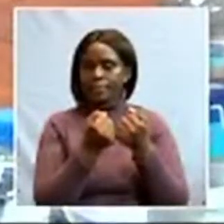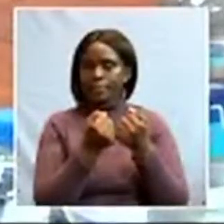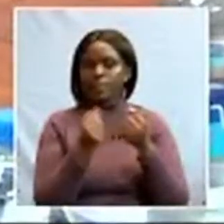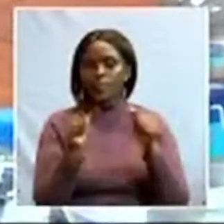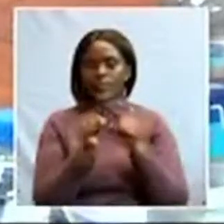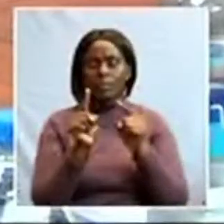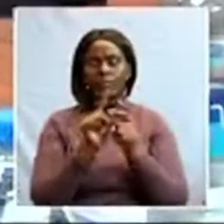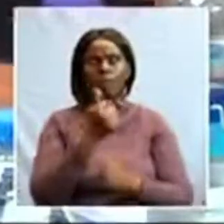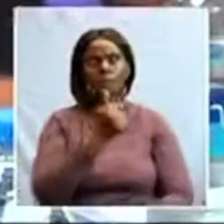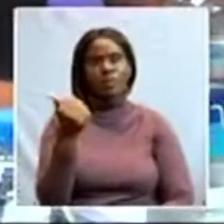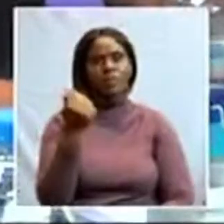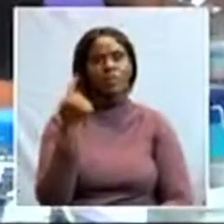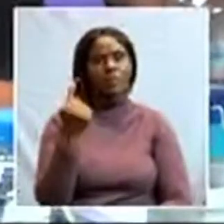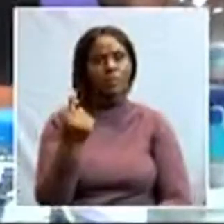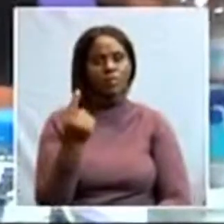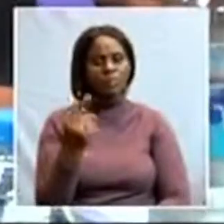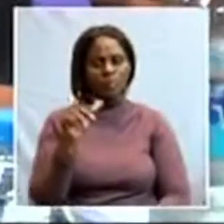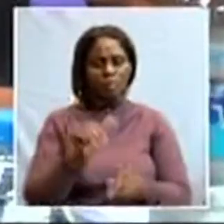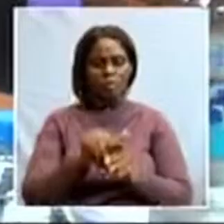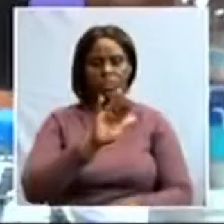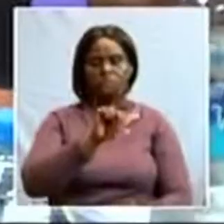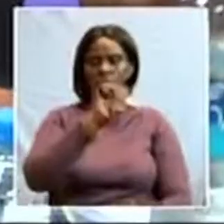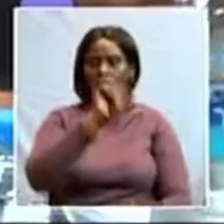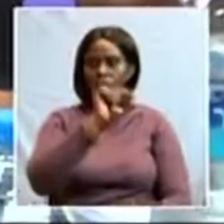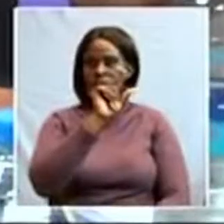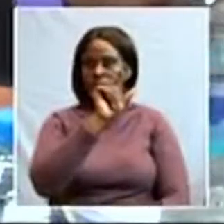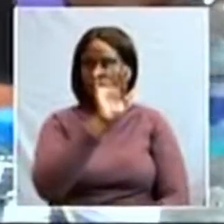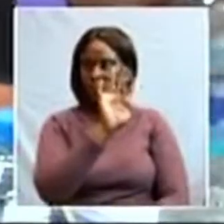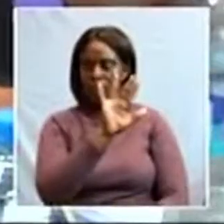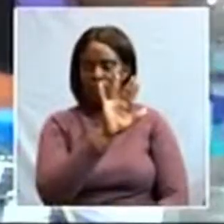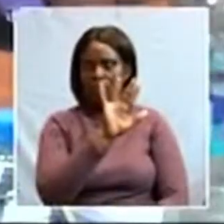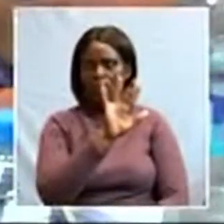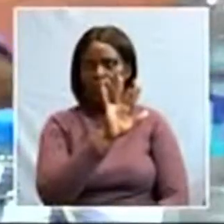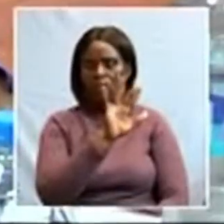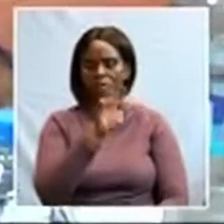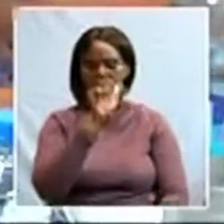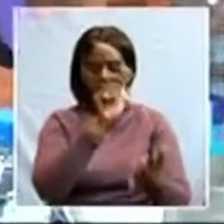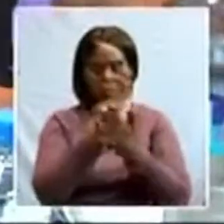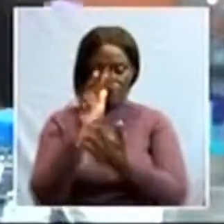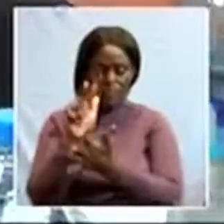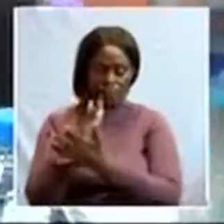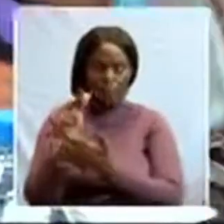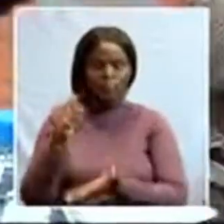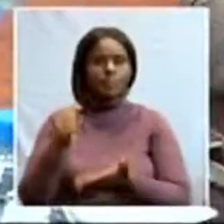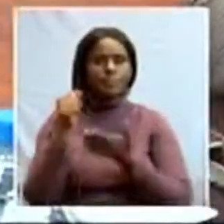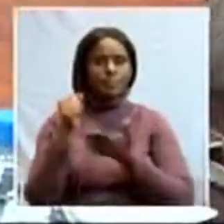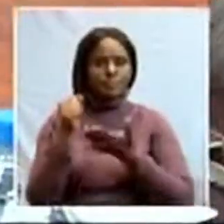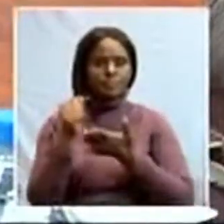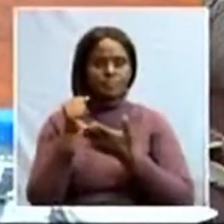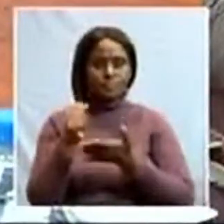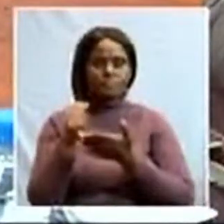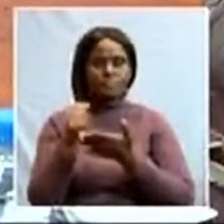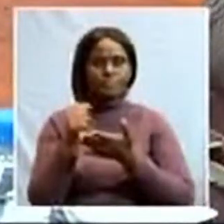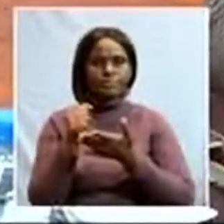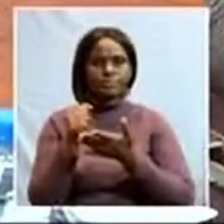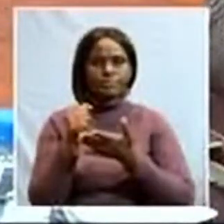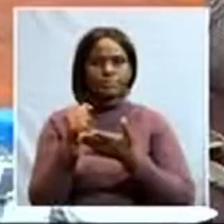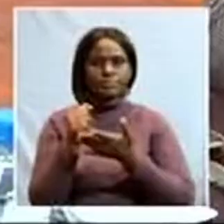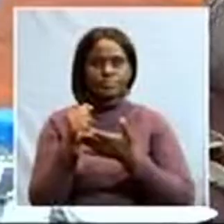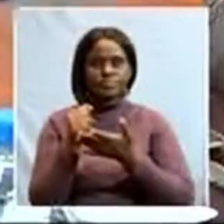and another one in the 2025 approved budget.